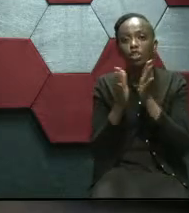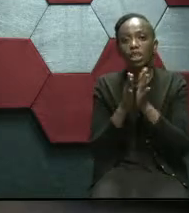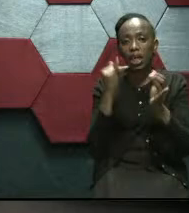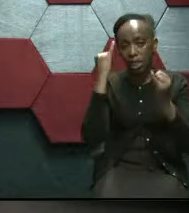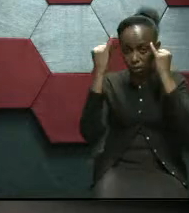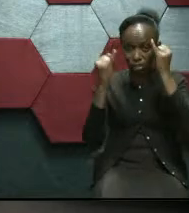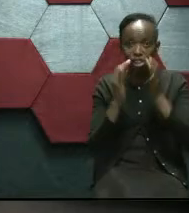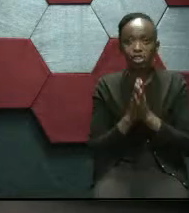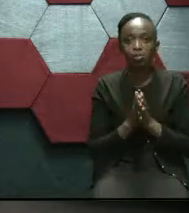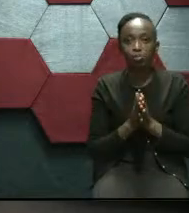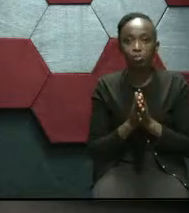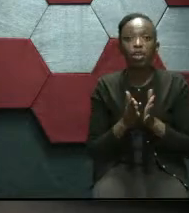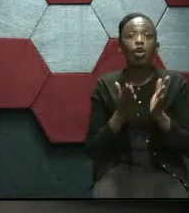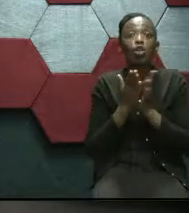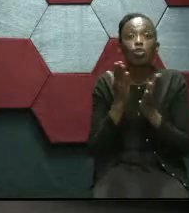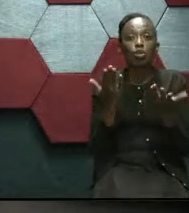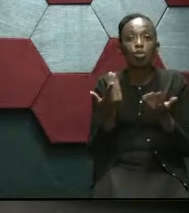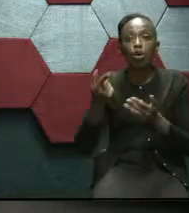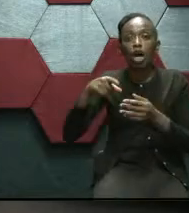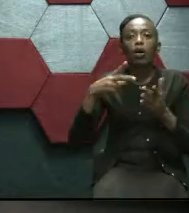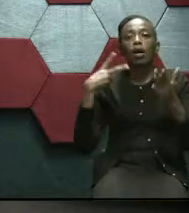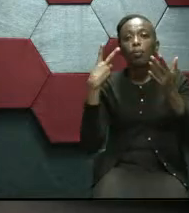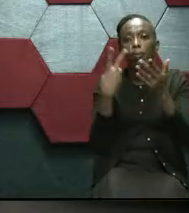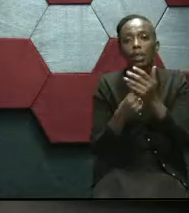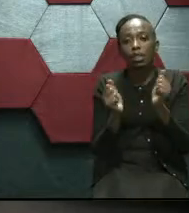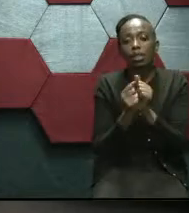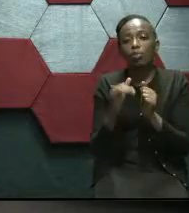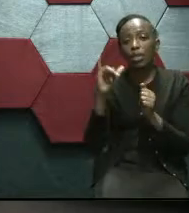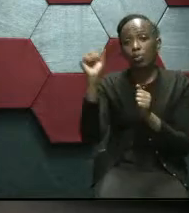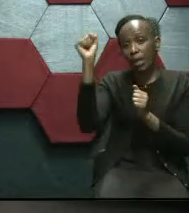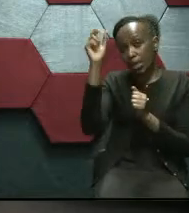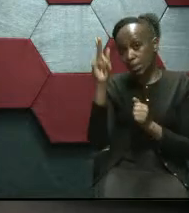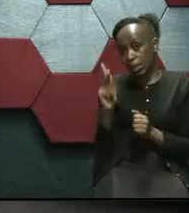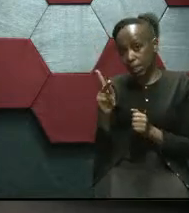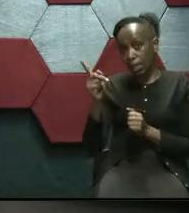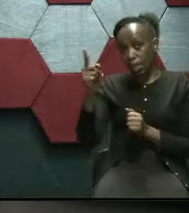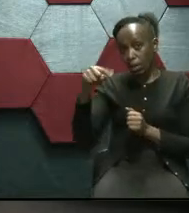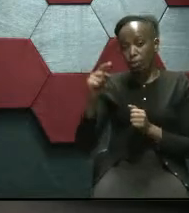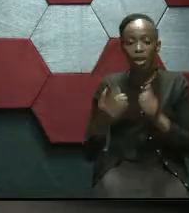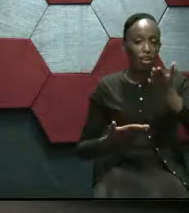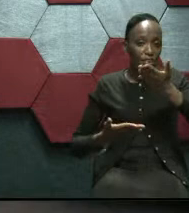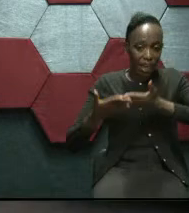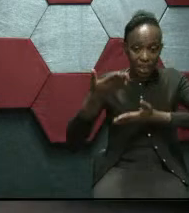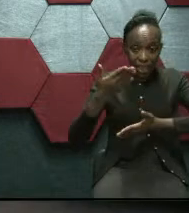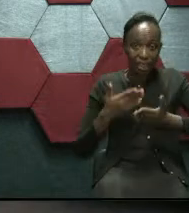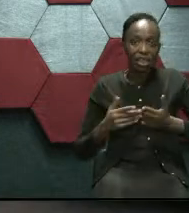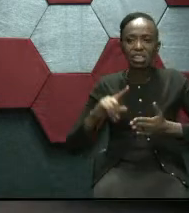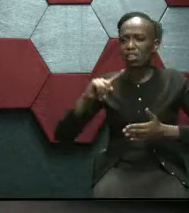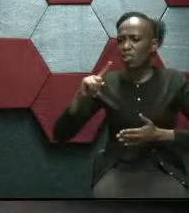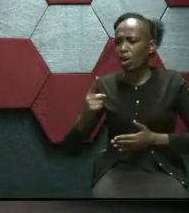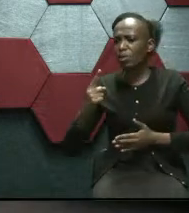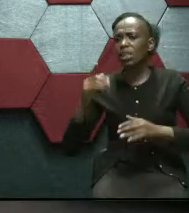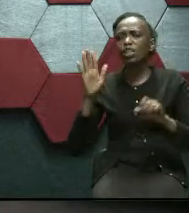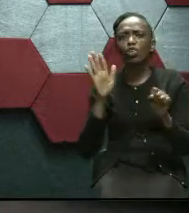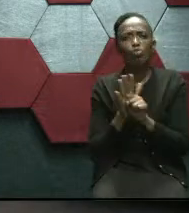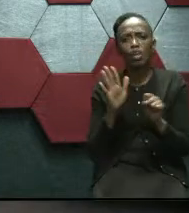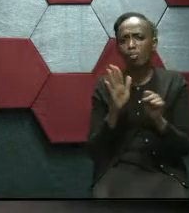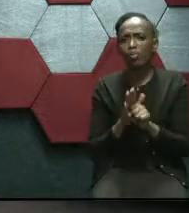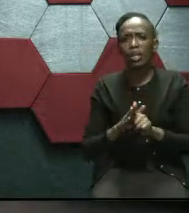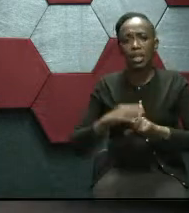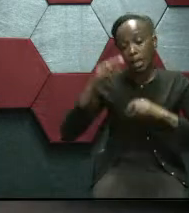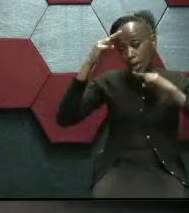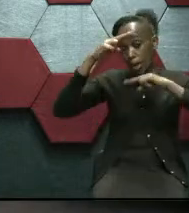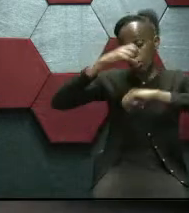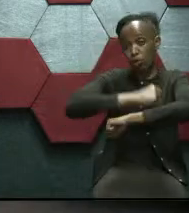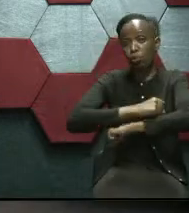innovation. Through our partnership with YSK, we've engaged thousands of secondary school